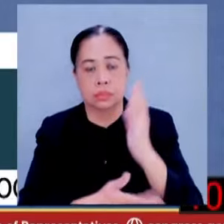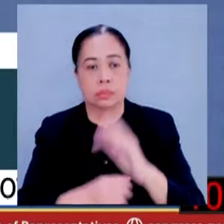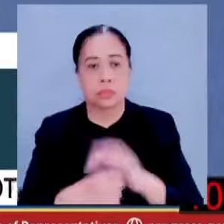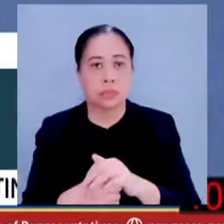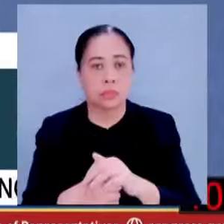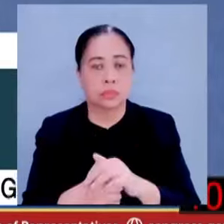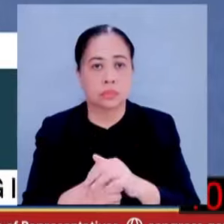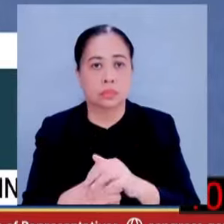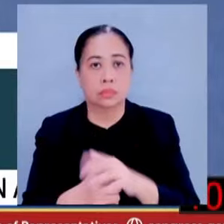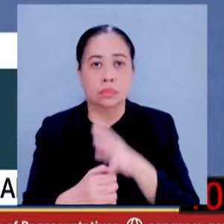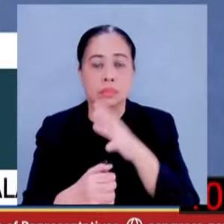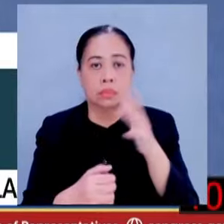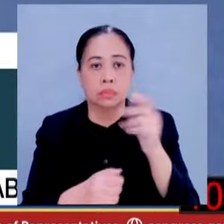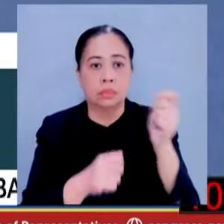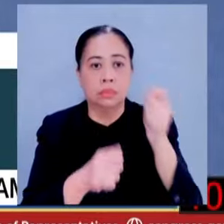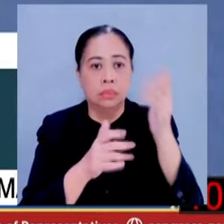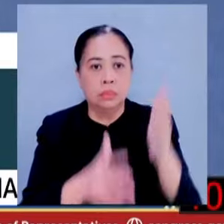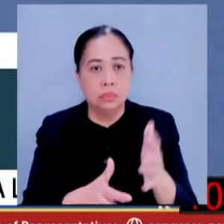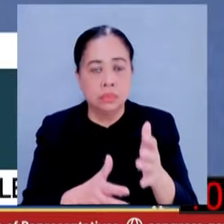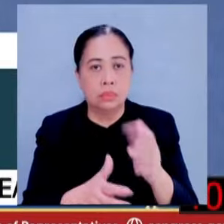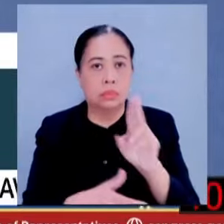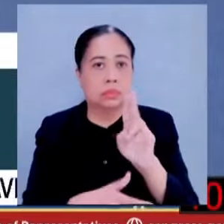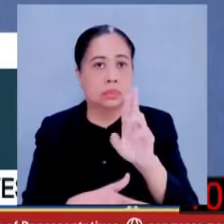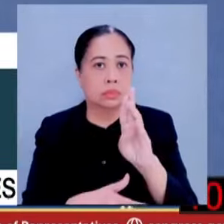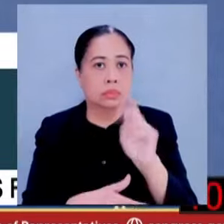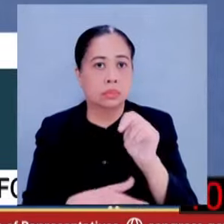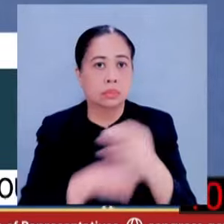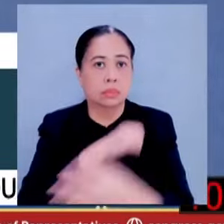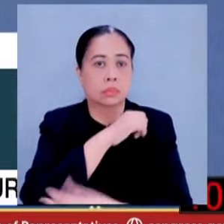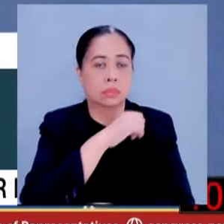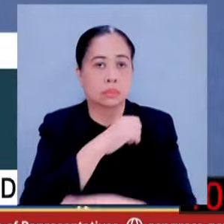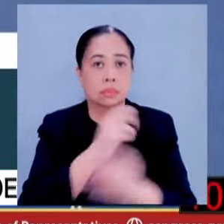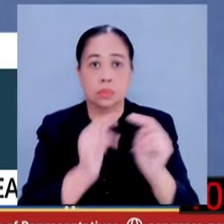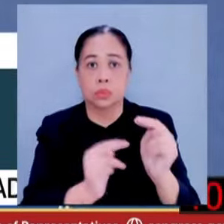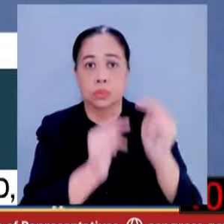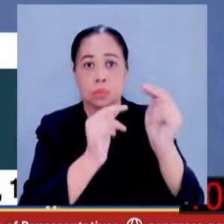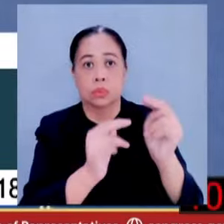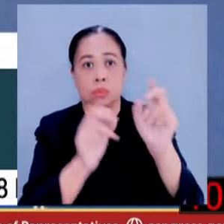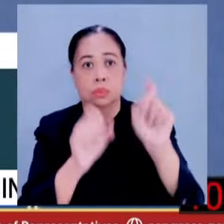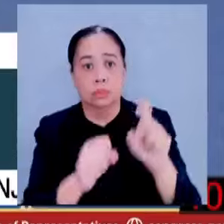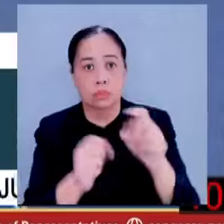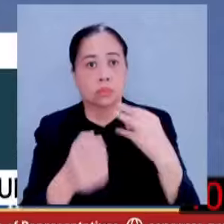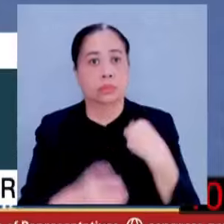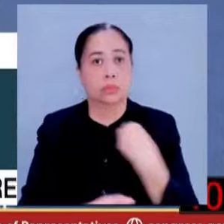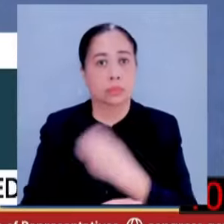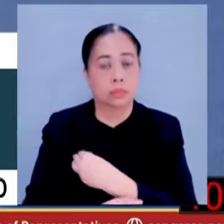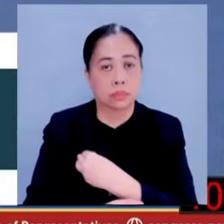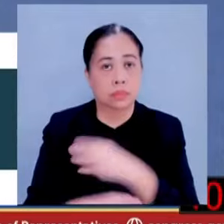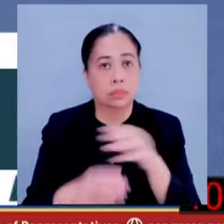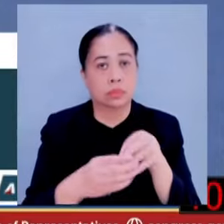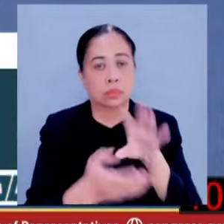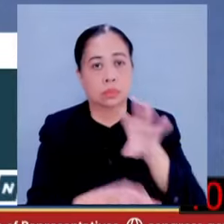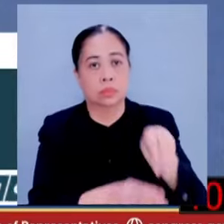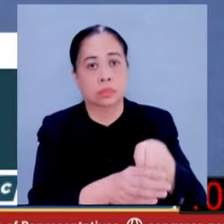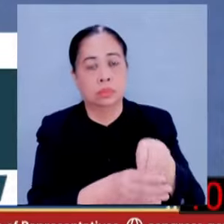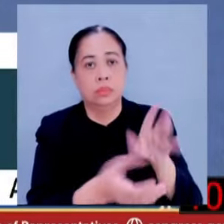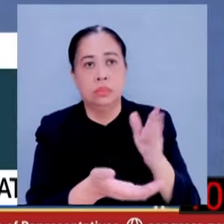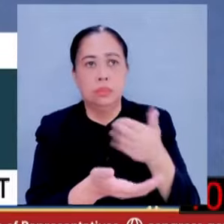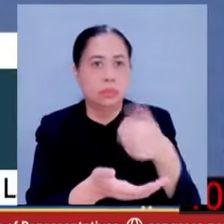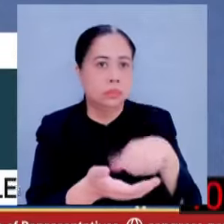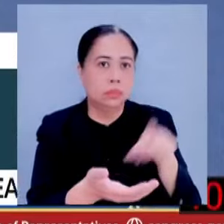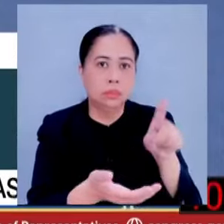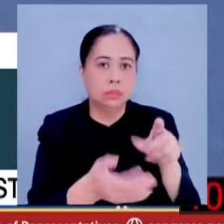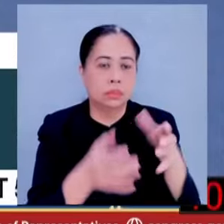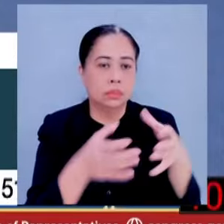fishermen's rights, urban poor's rights, because a nominee must be a member of the marginalized sector or any one of the